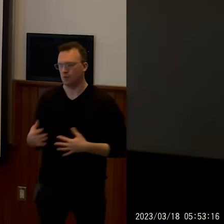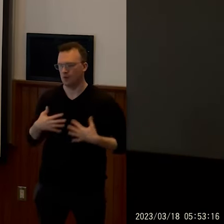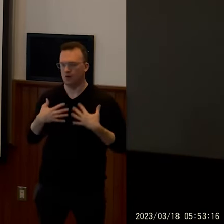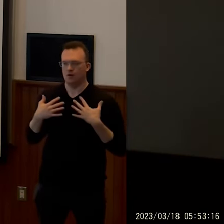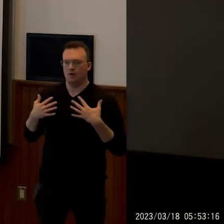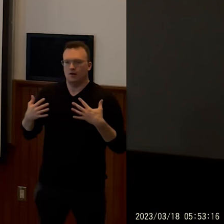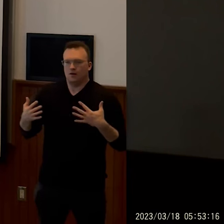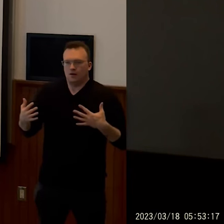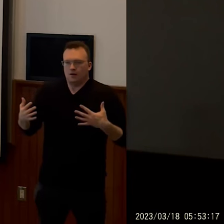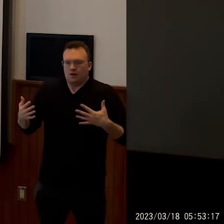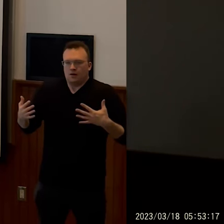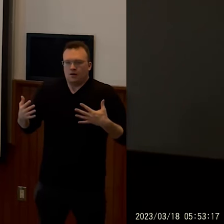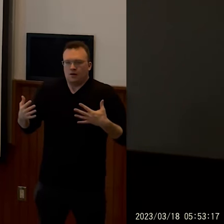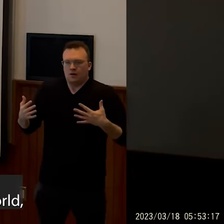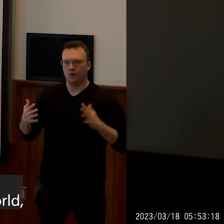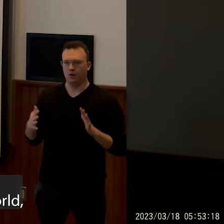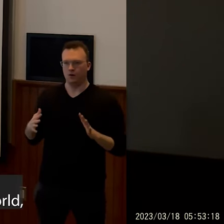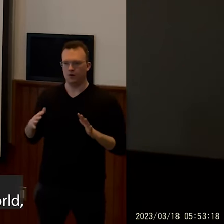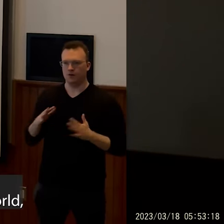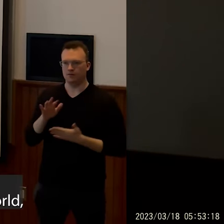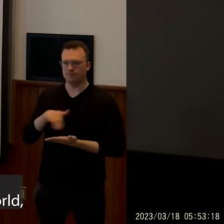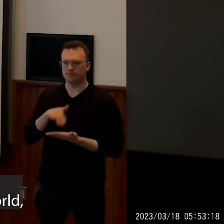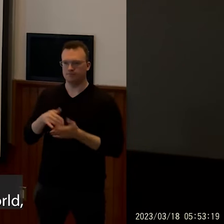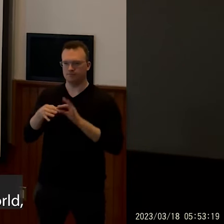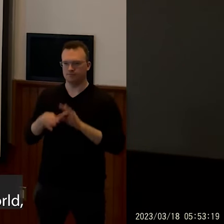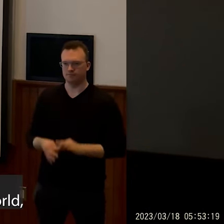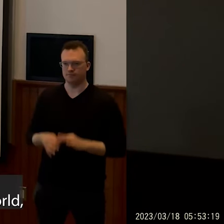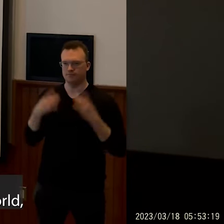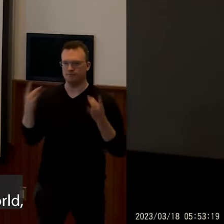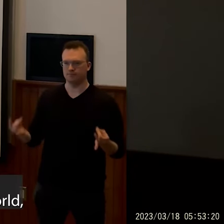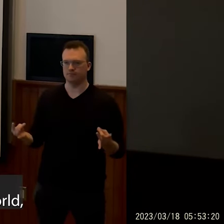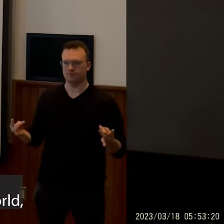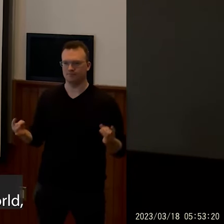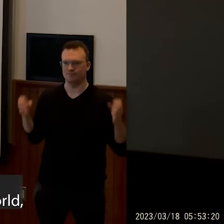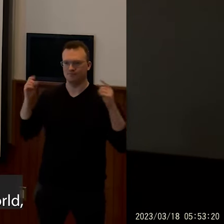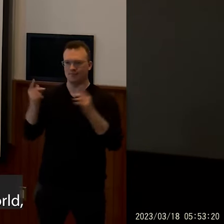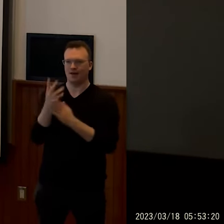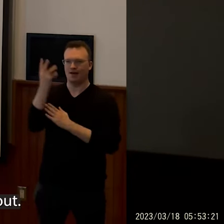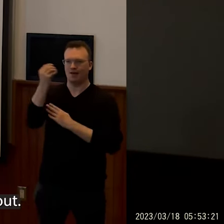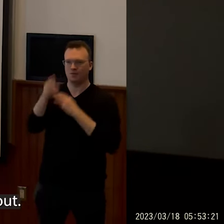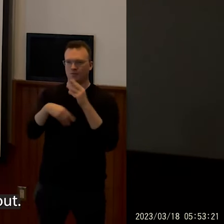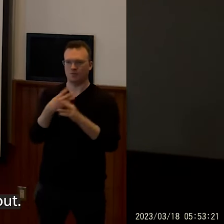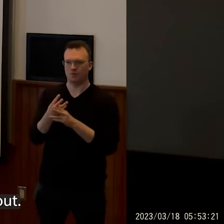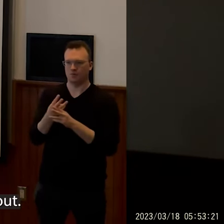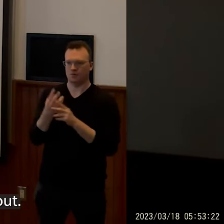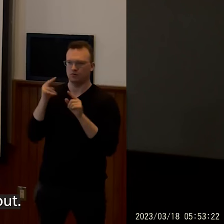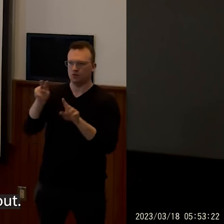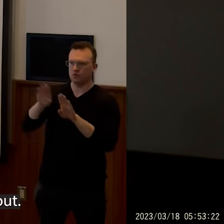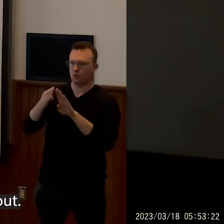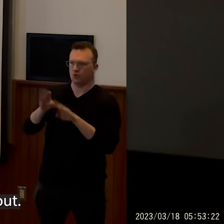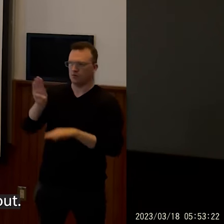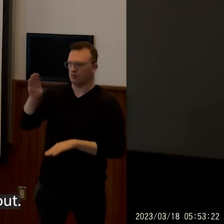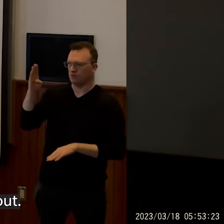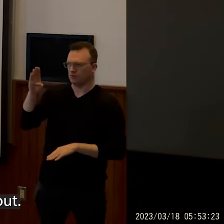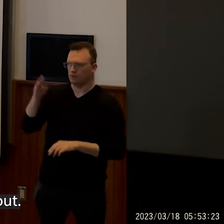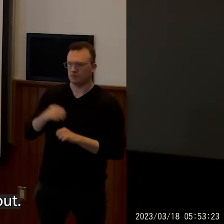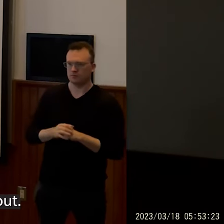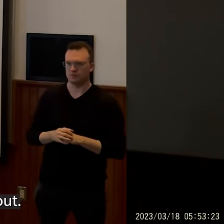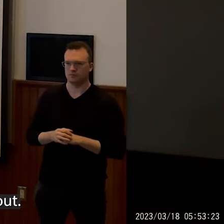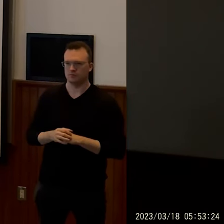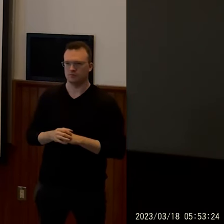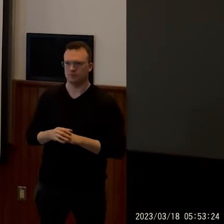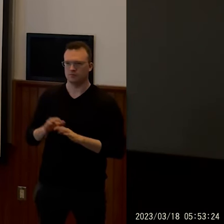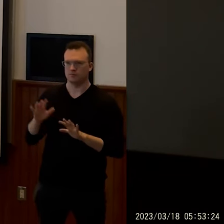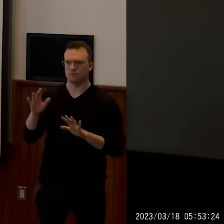breath, centering herself before going back out into the world, looking at the stall door, spacing